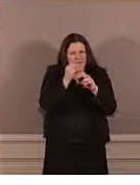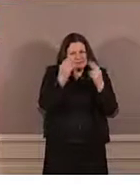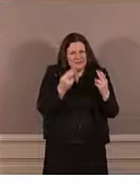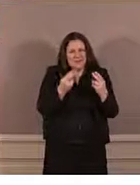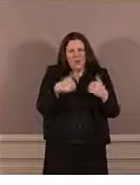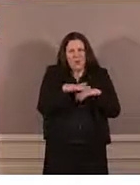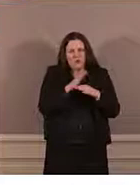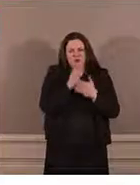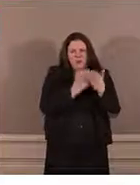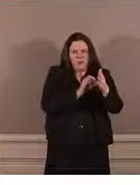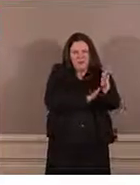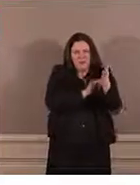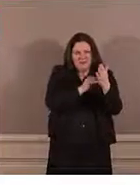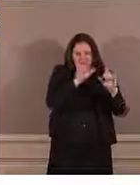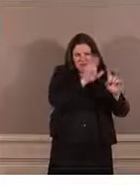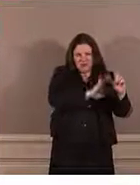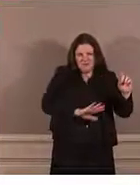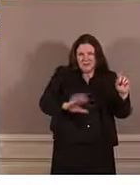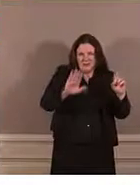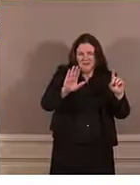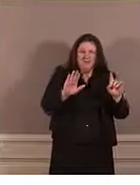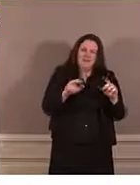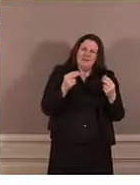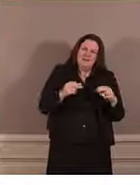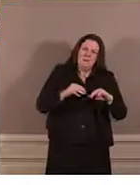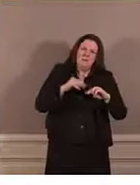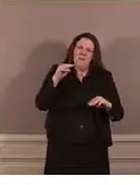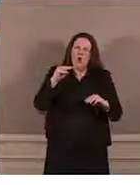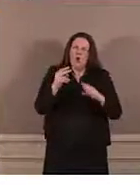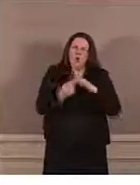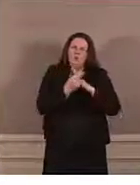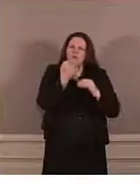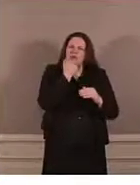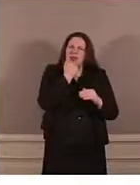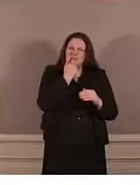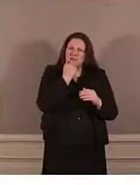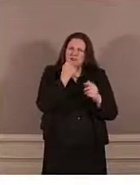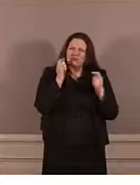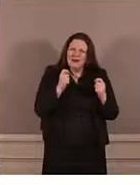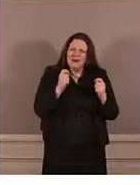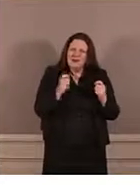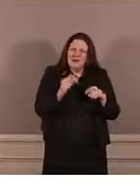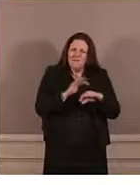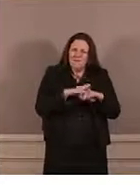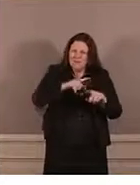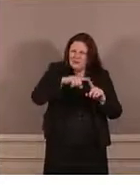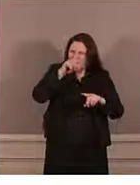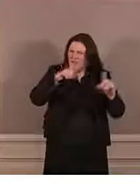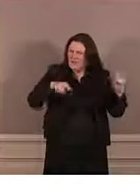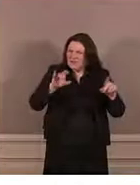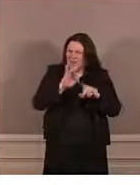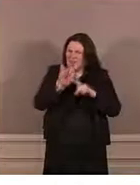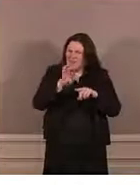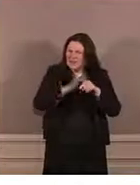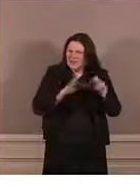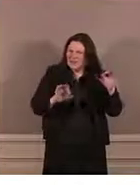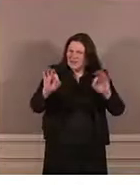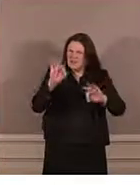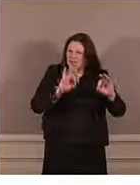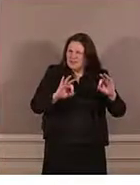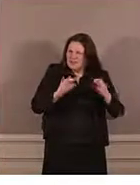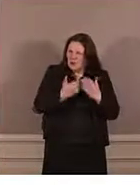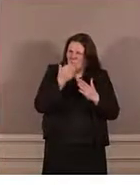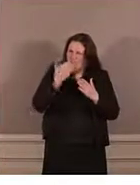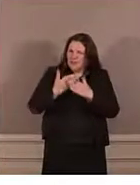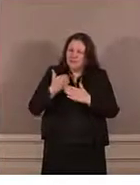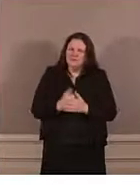some organisations needing to provide slightly more up-to-date training in a diverse range of learning styles. We did